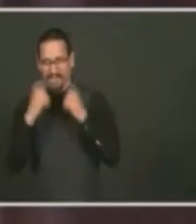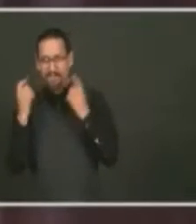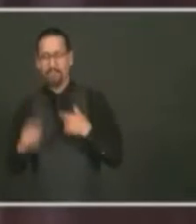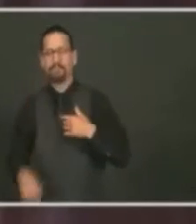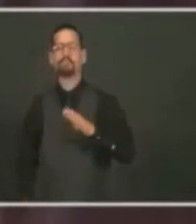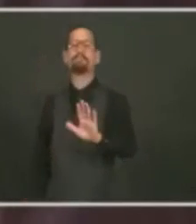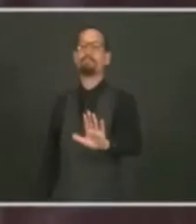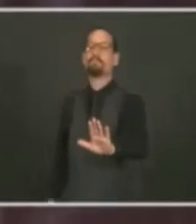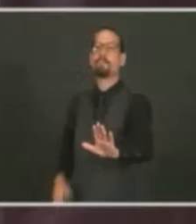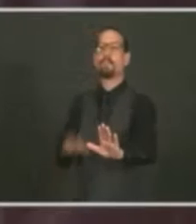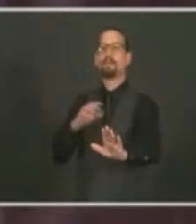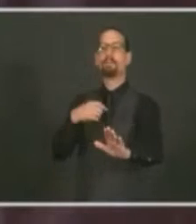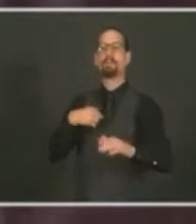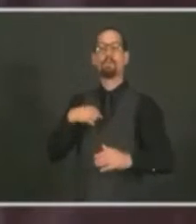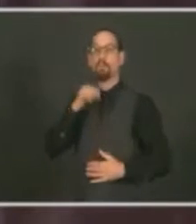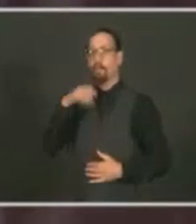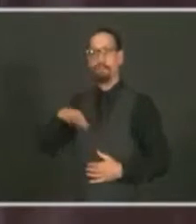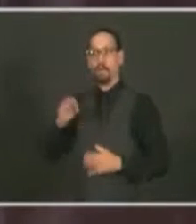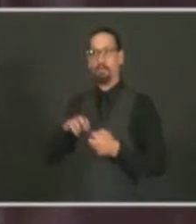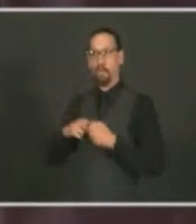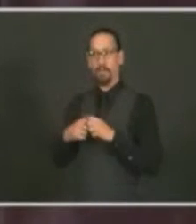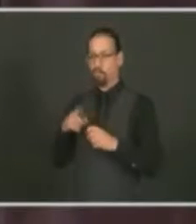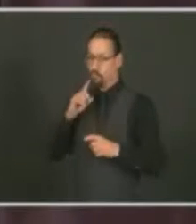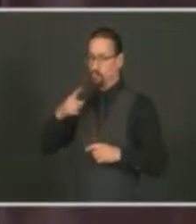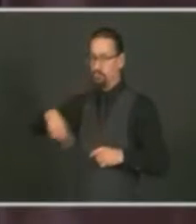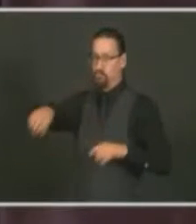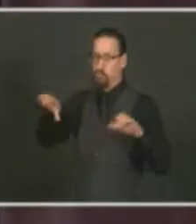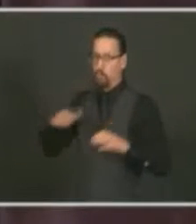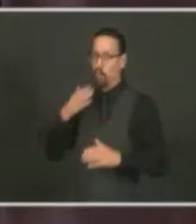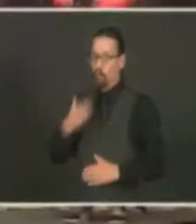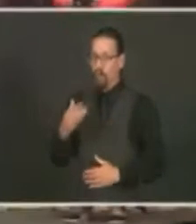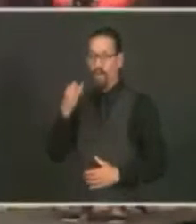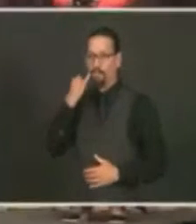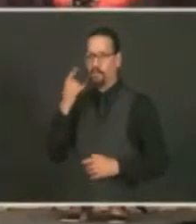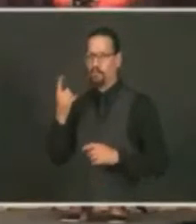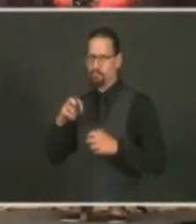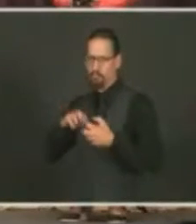They've actually had very good compliance, but if they haven't, they'll have to get better.